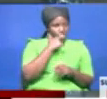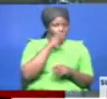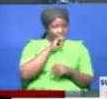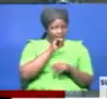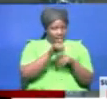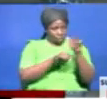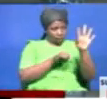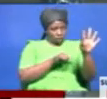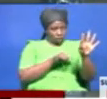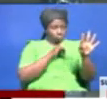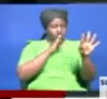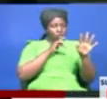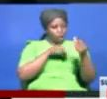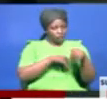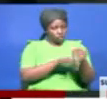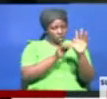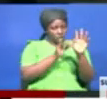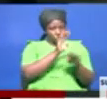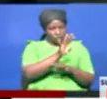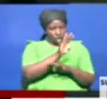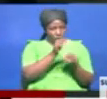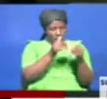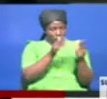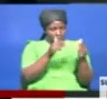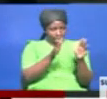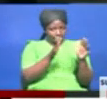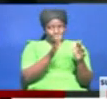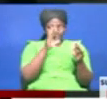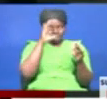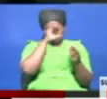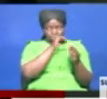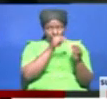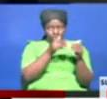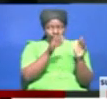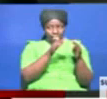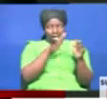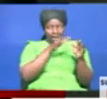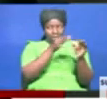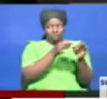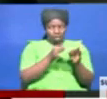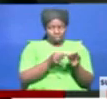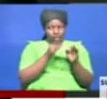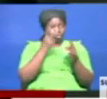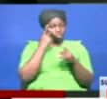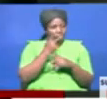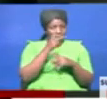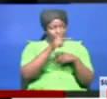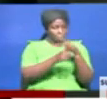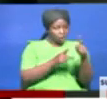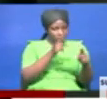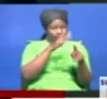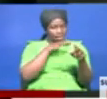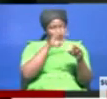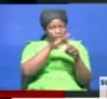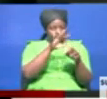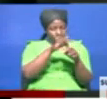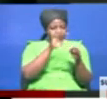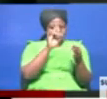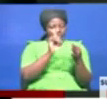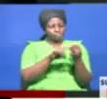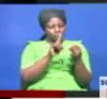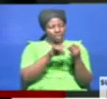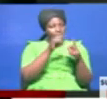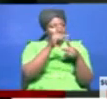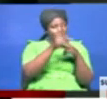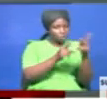Yes. So we go with the at least four: the transparency or the lack of transparency and accountability, looking at the process and the votes, and the process